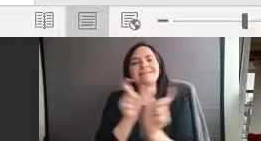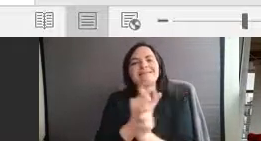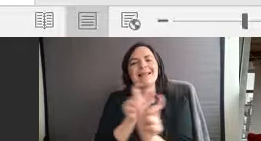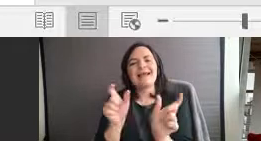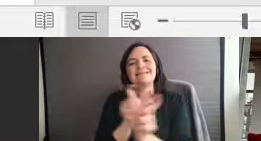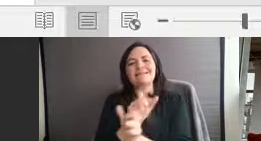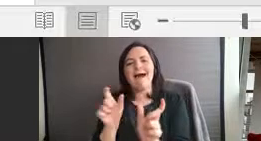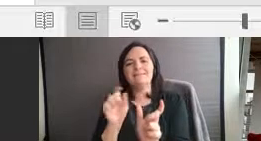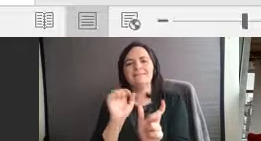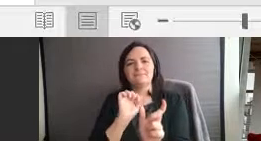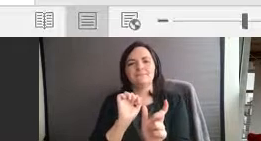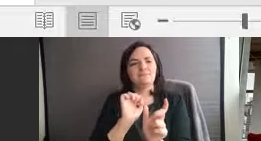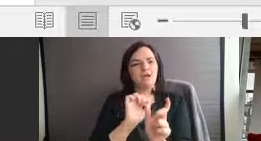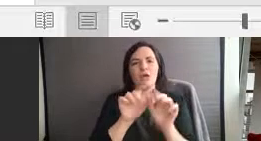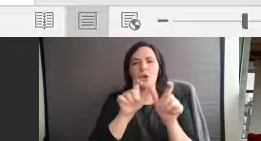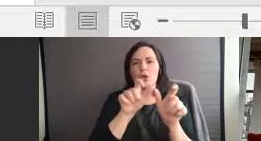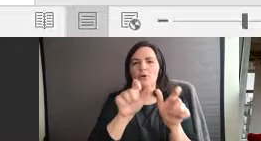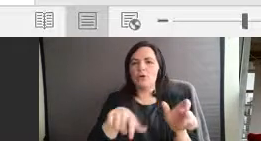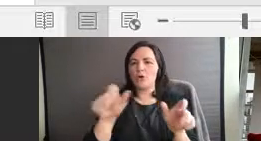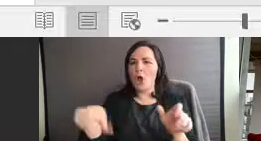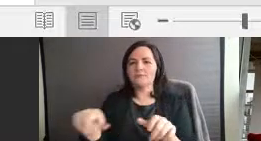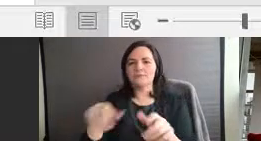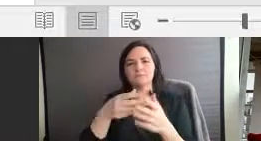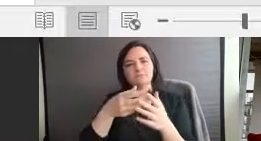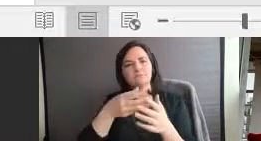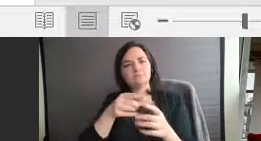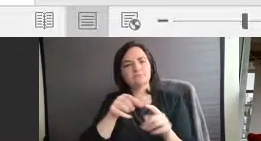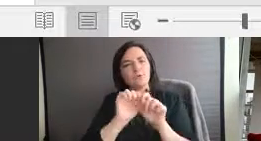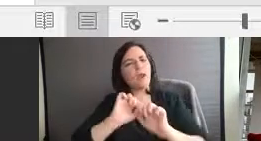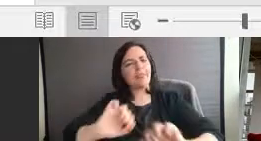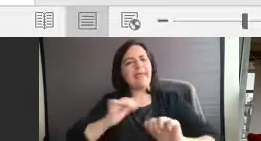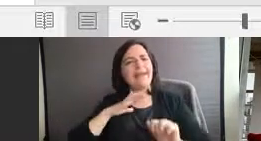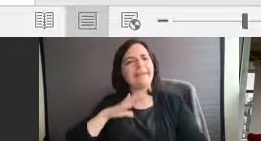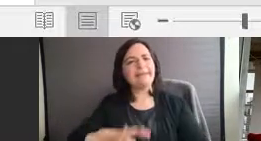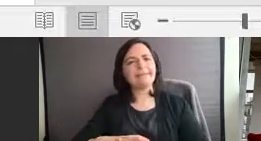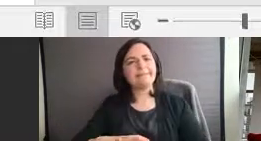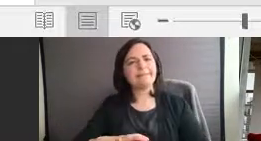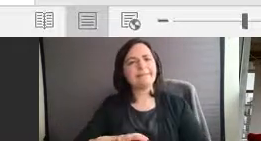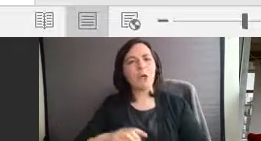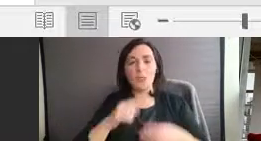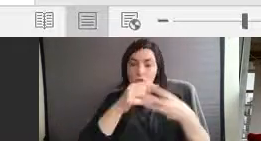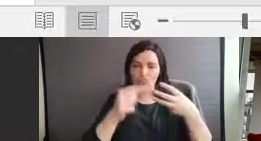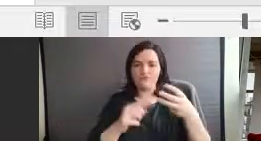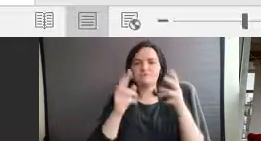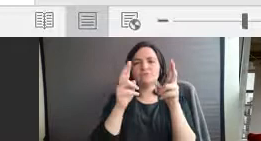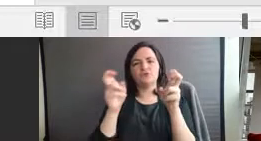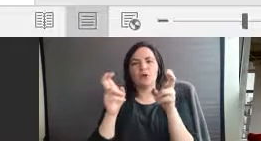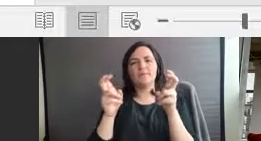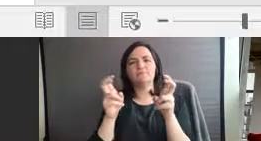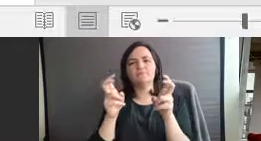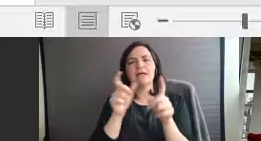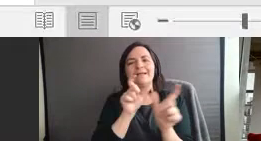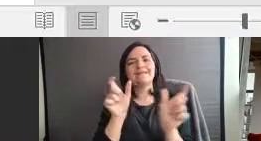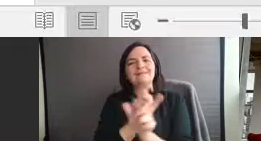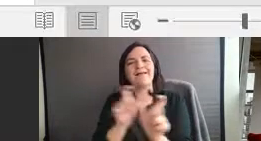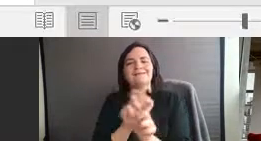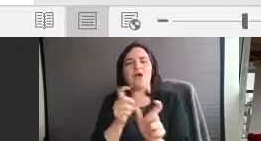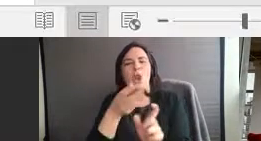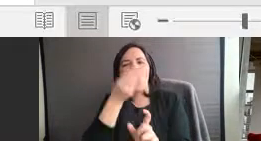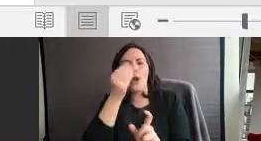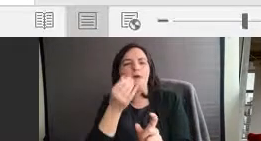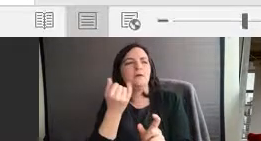that's your focus, okay? So your 3 texts will all be about dyslexic learners. There might be a